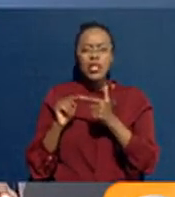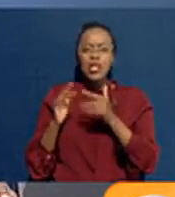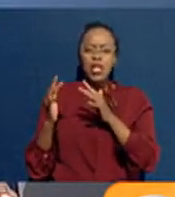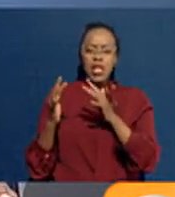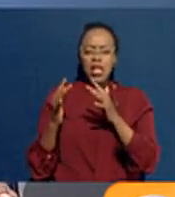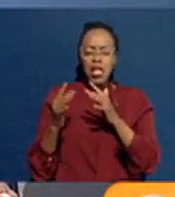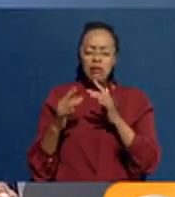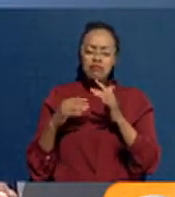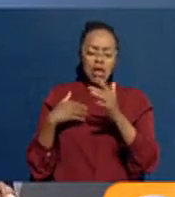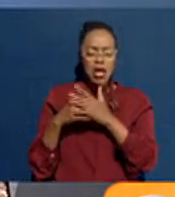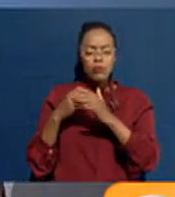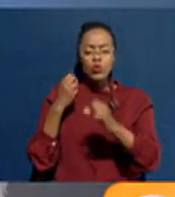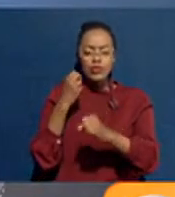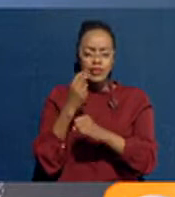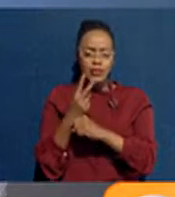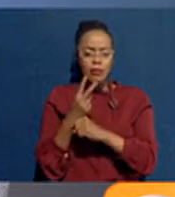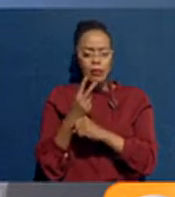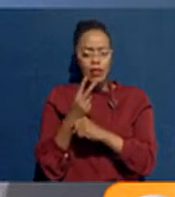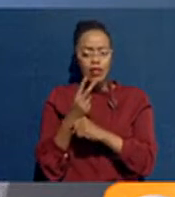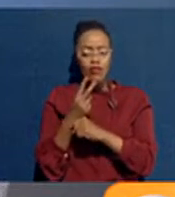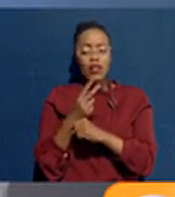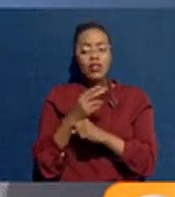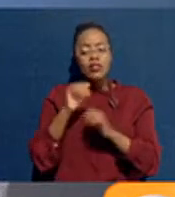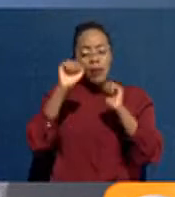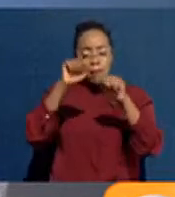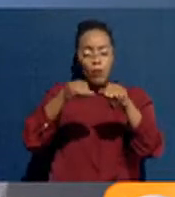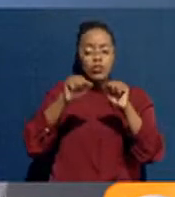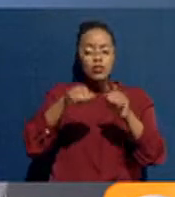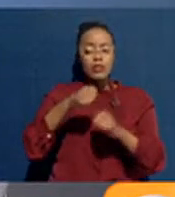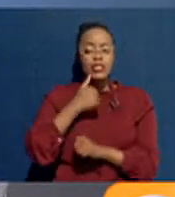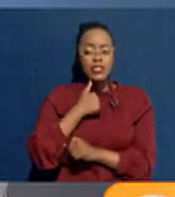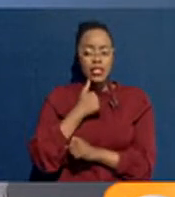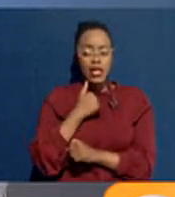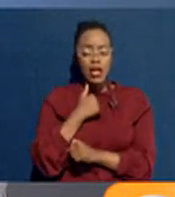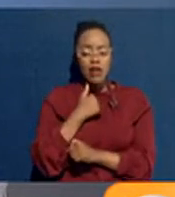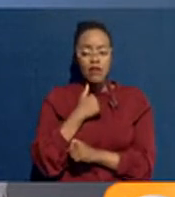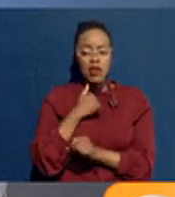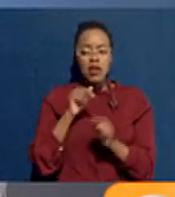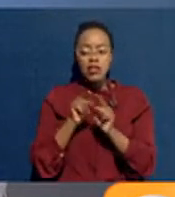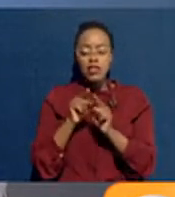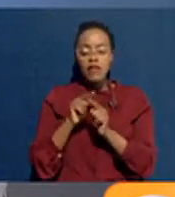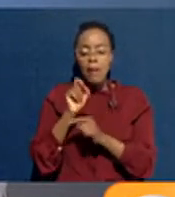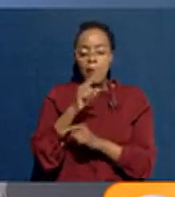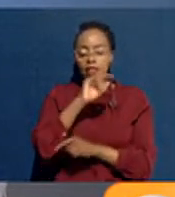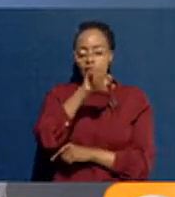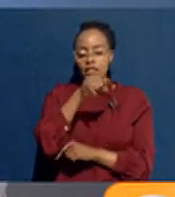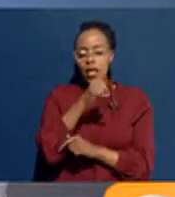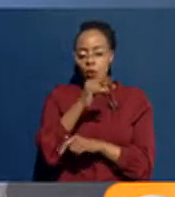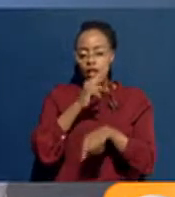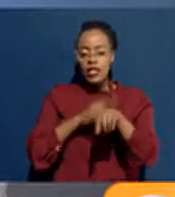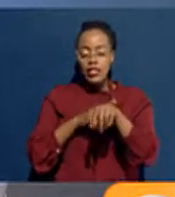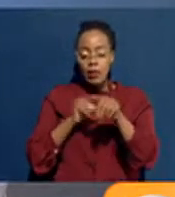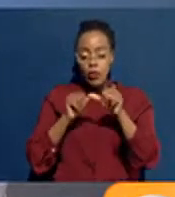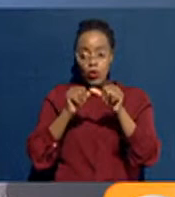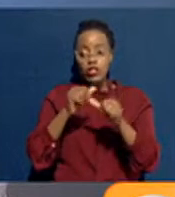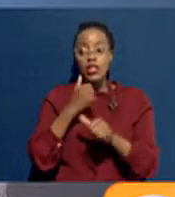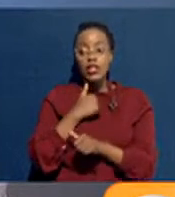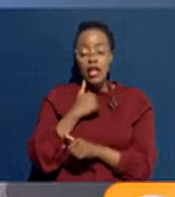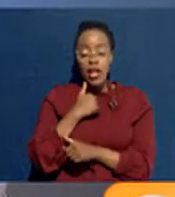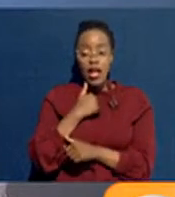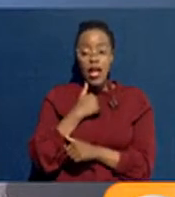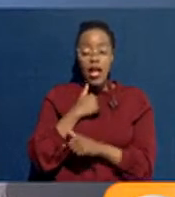into December. There is a likelihood of getting into January when we still have heavy